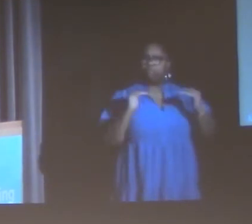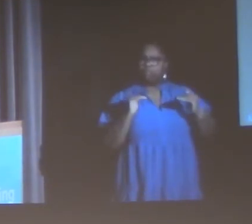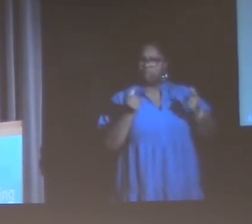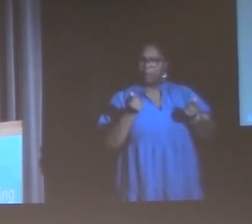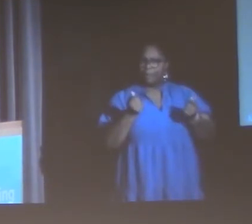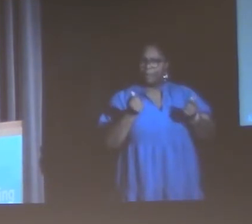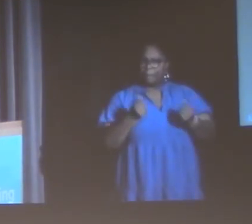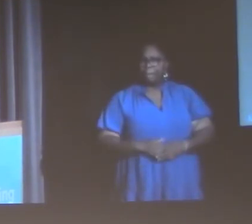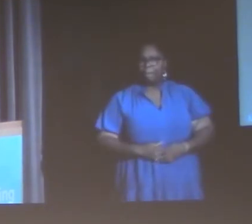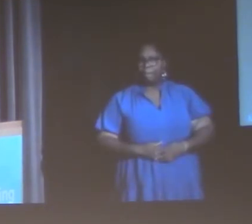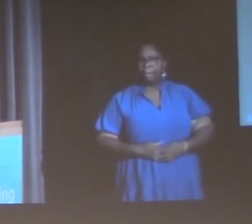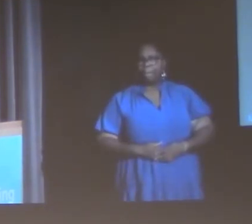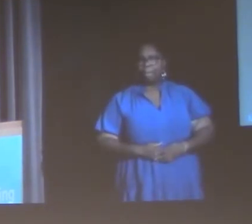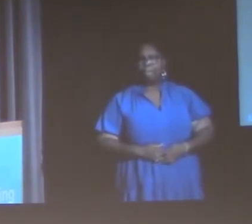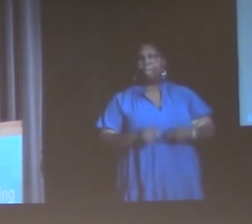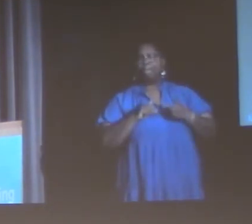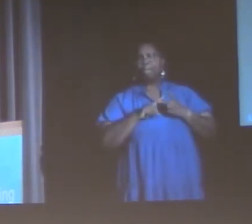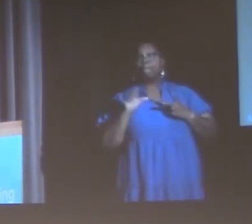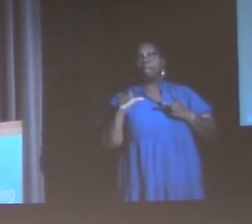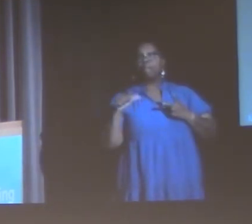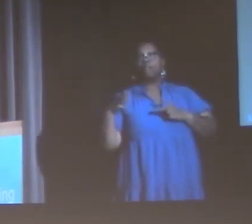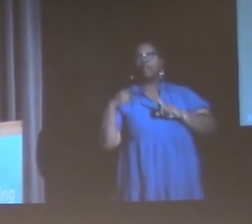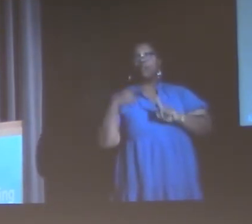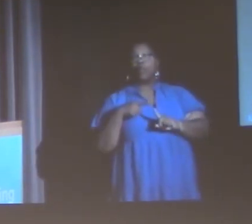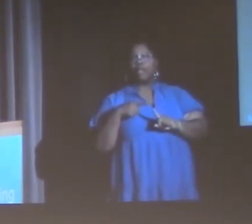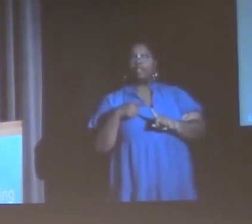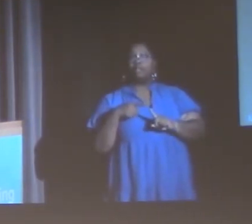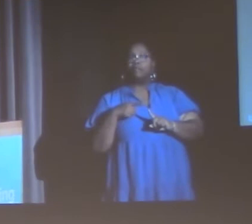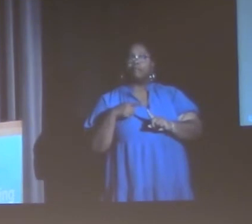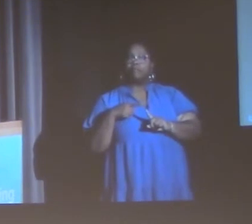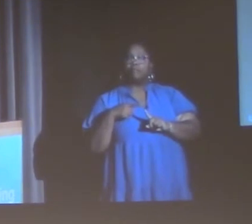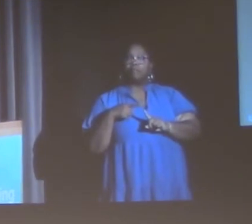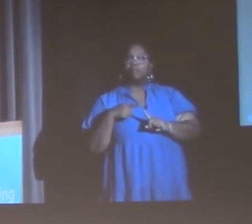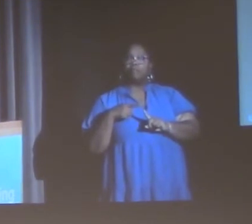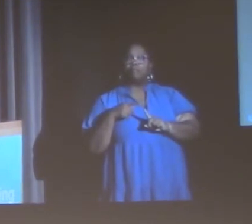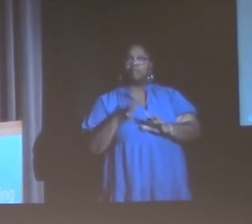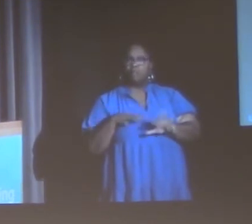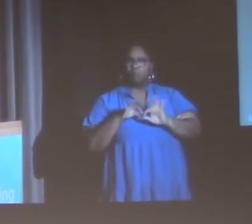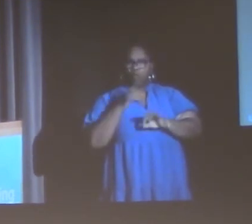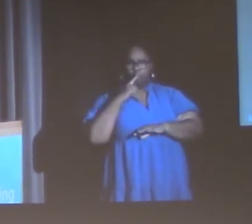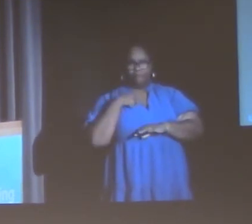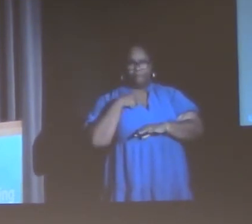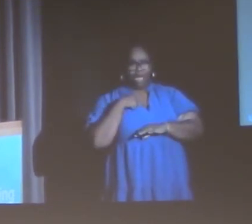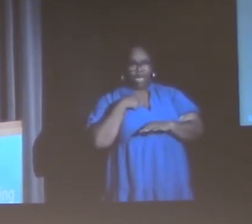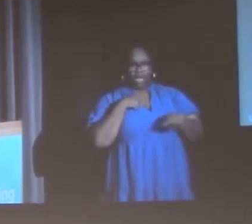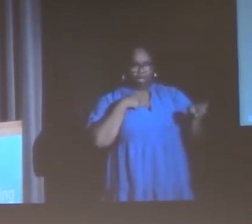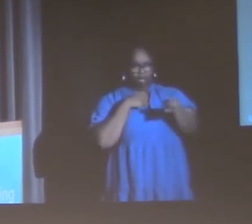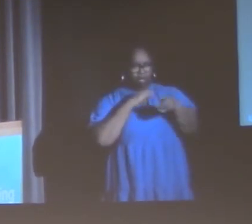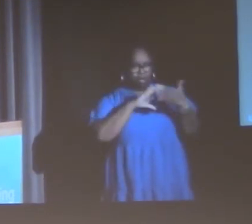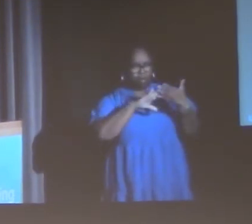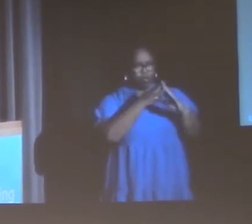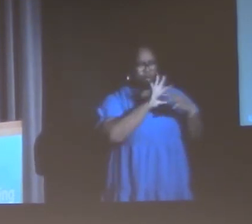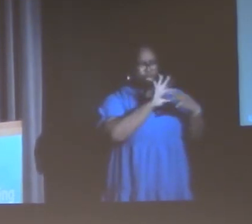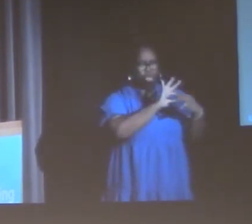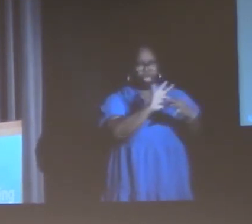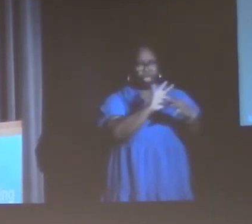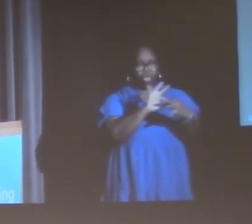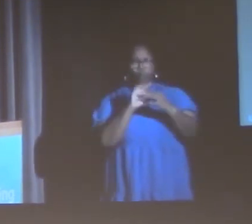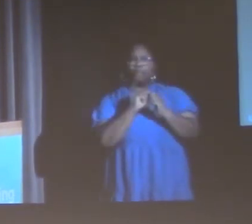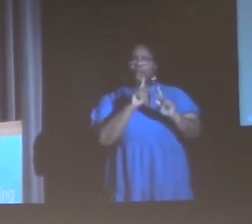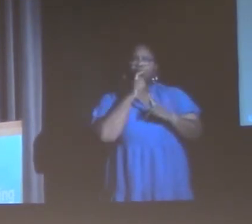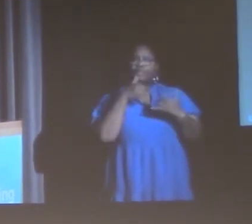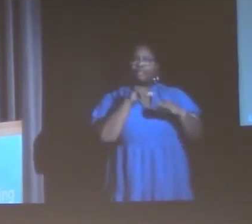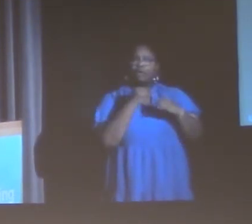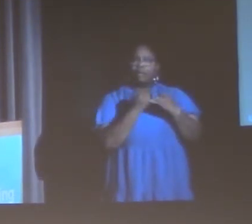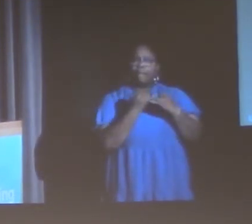that it's really important for me to stay connected to the community and connected to folks who are still inside, and to